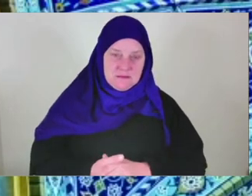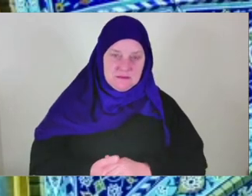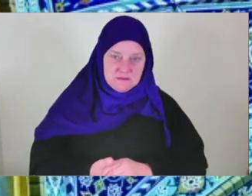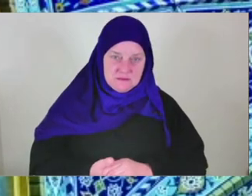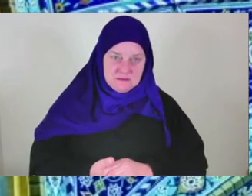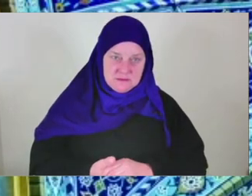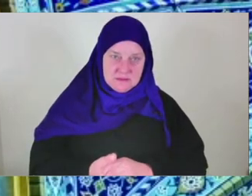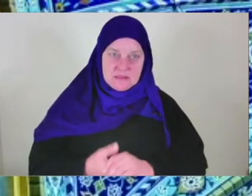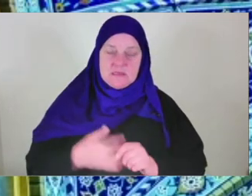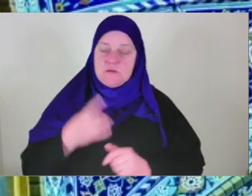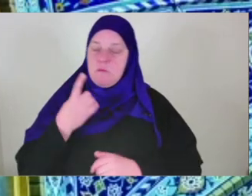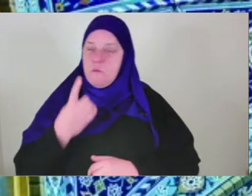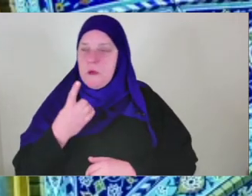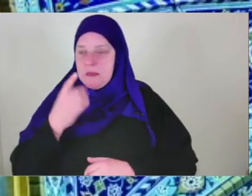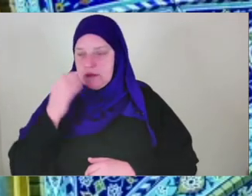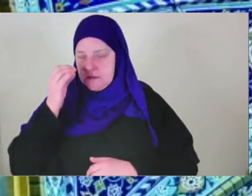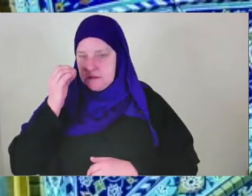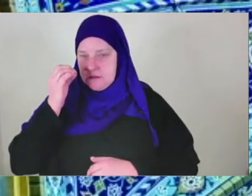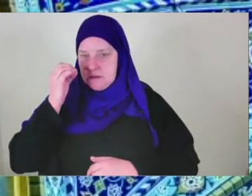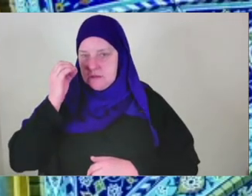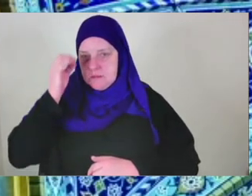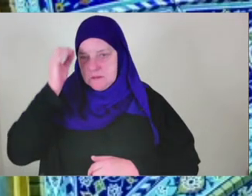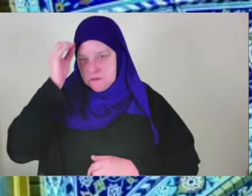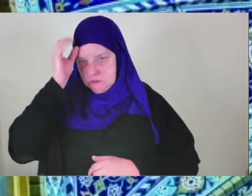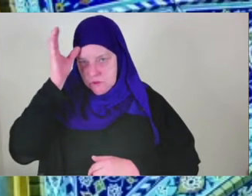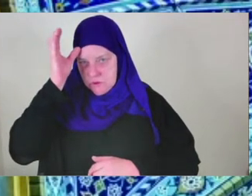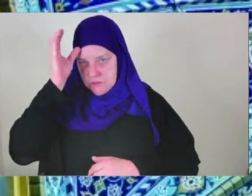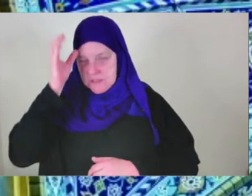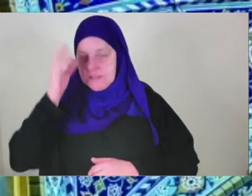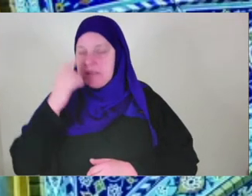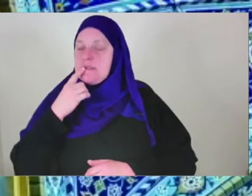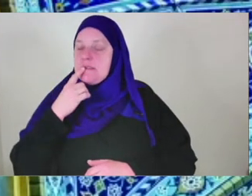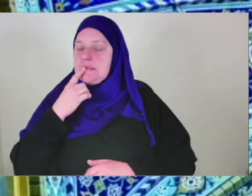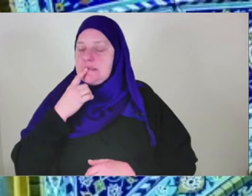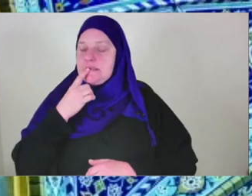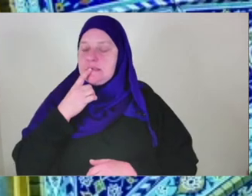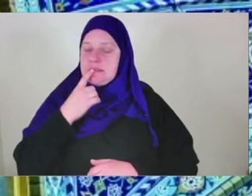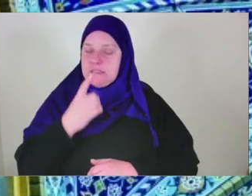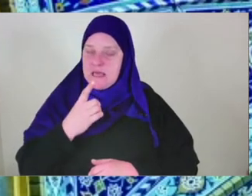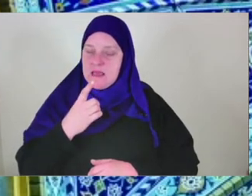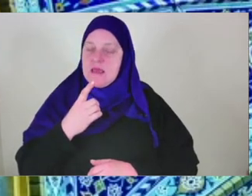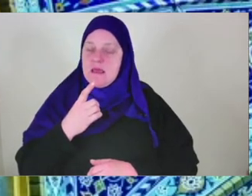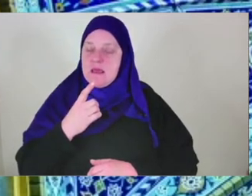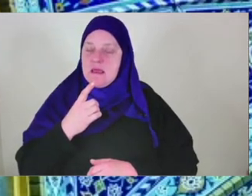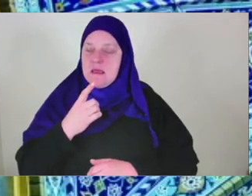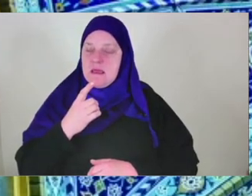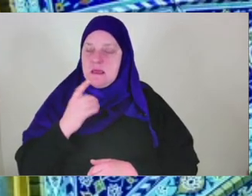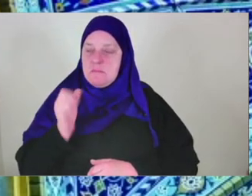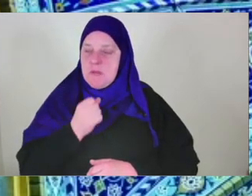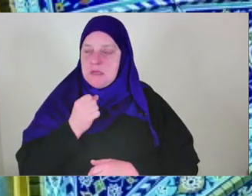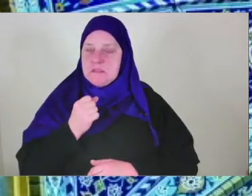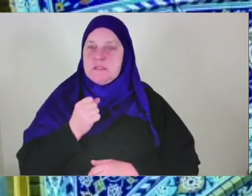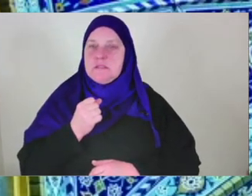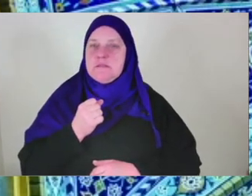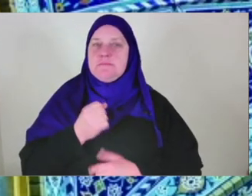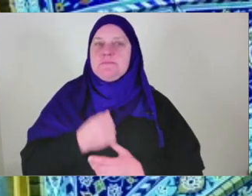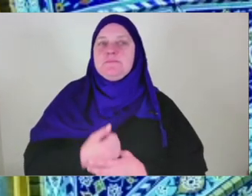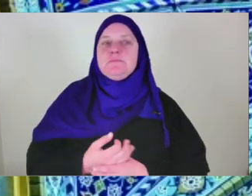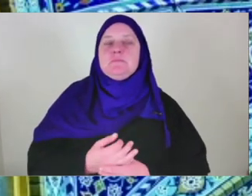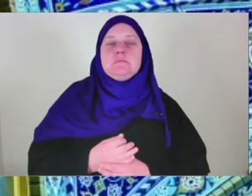Makarem Shirazi. The rest of the maraji, they have this explanation, as I will, inshallah, explain it. They say